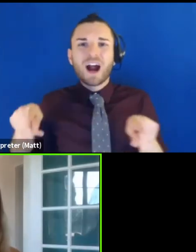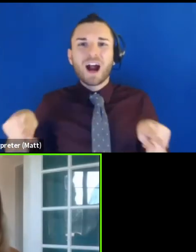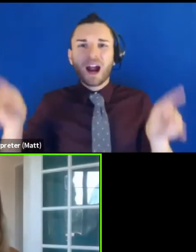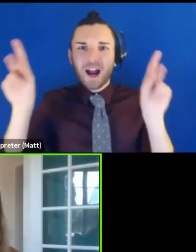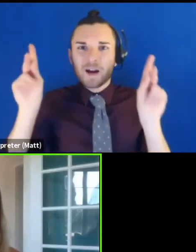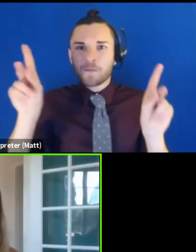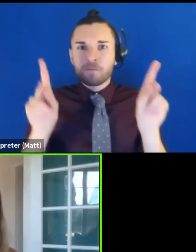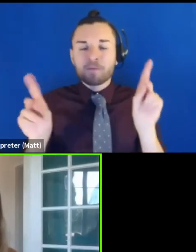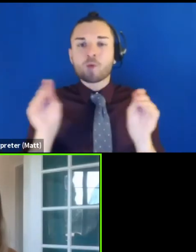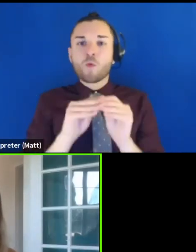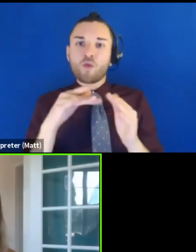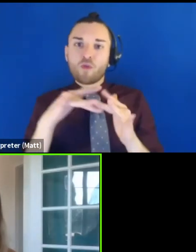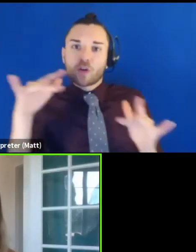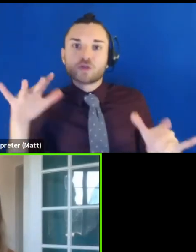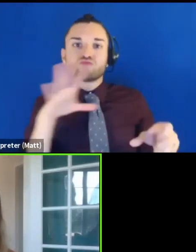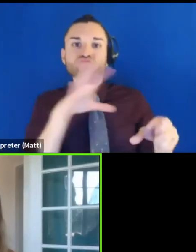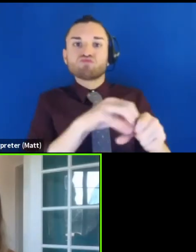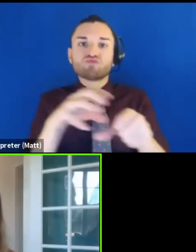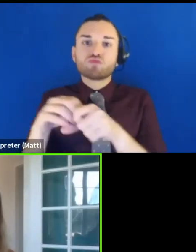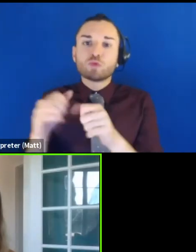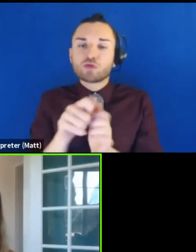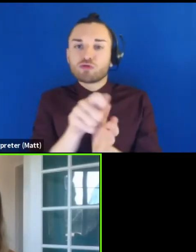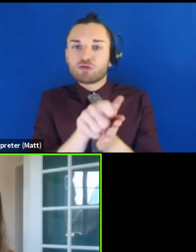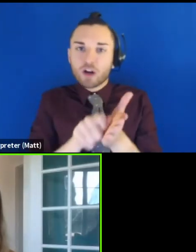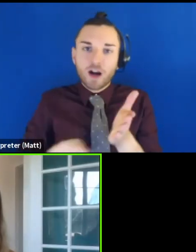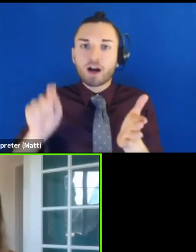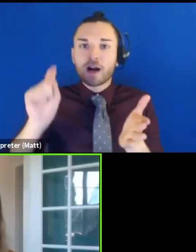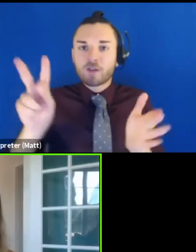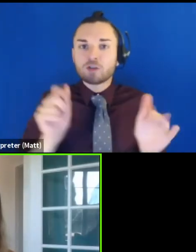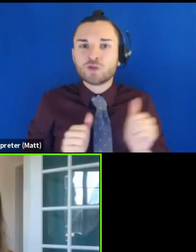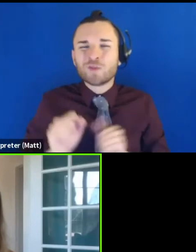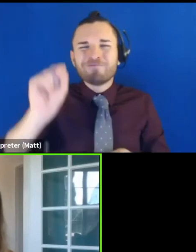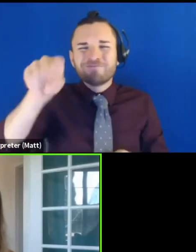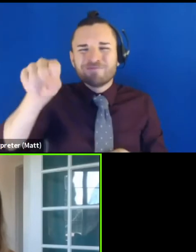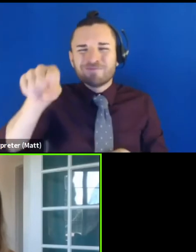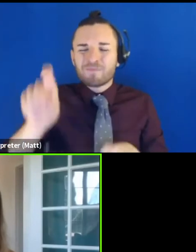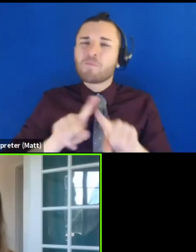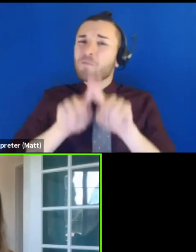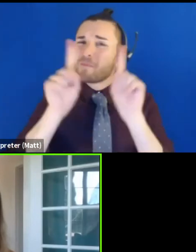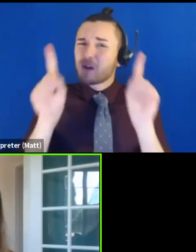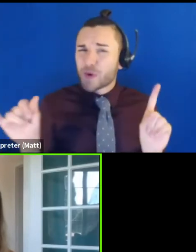writing. But I wanted to talk about those creators